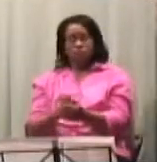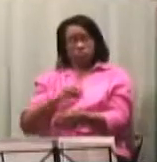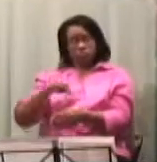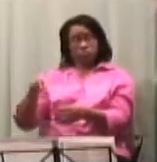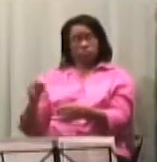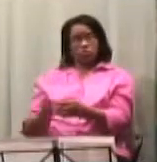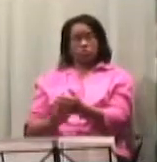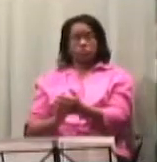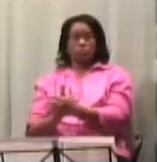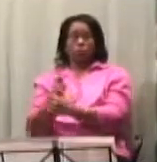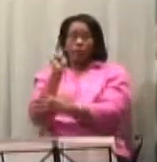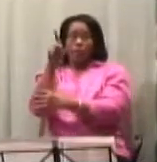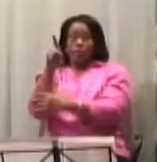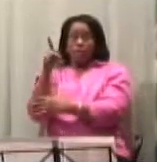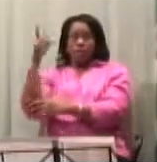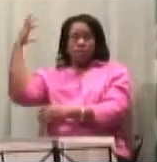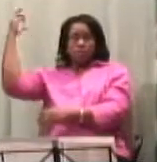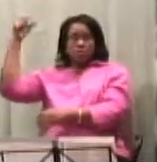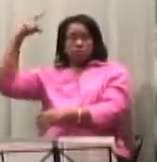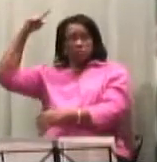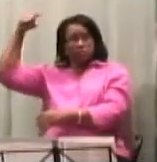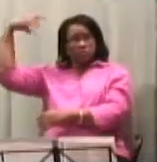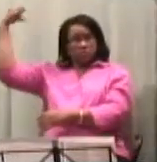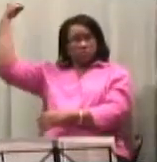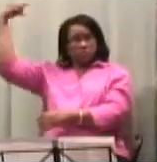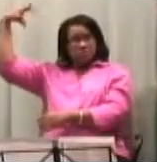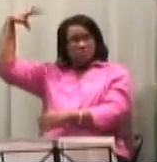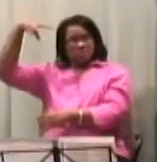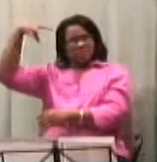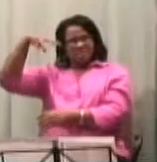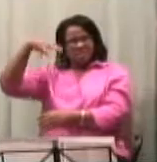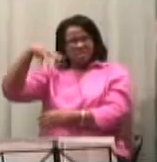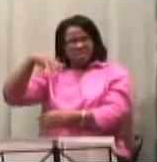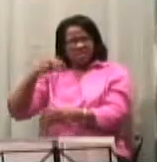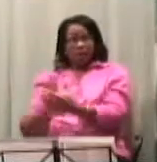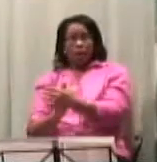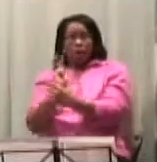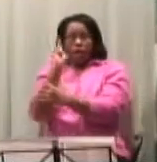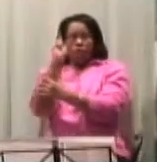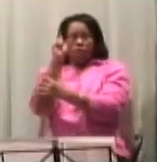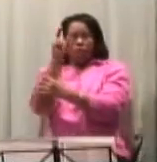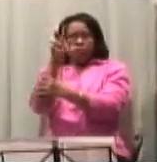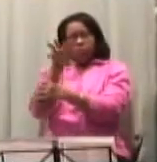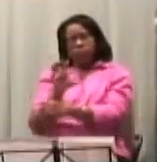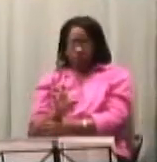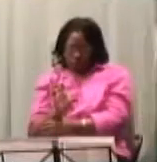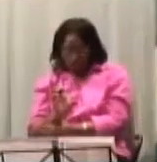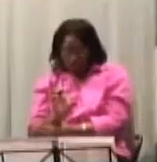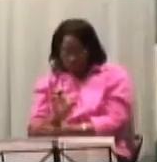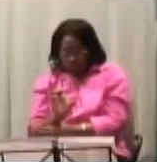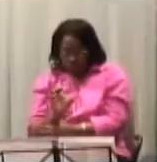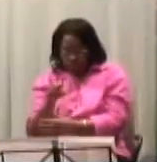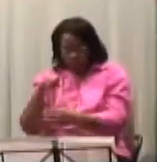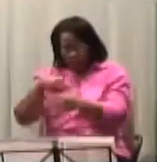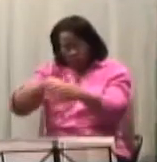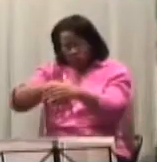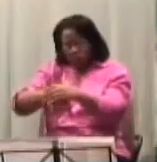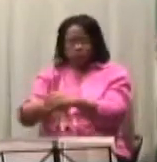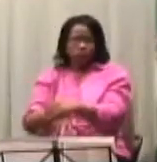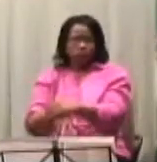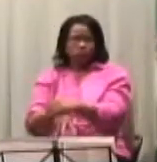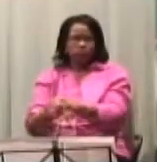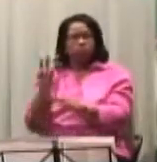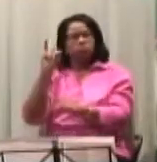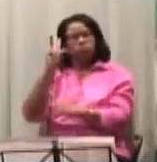as soon as the sun came up, they were scorched, and not having any roots, they withered